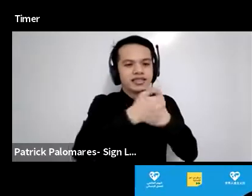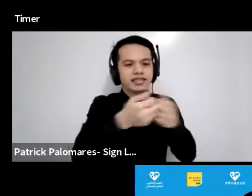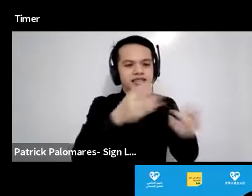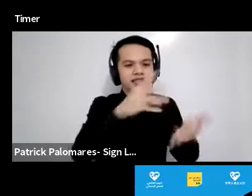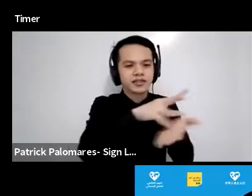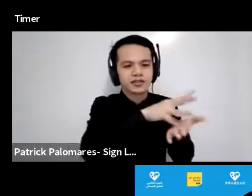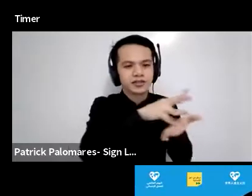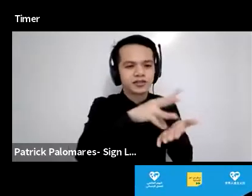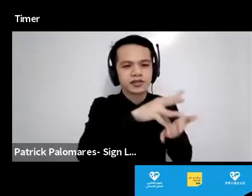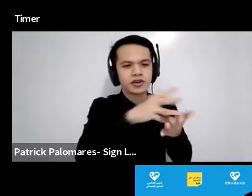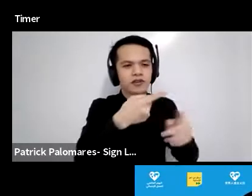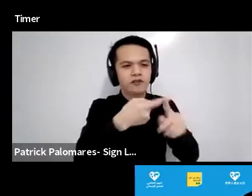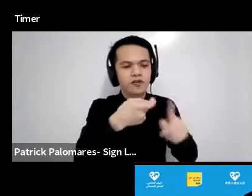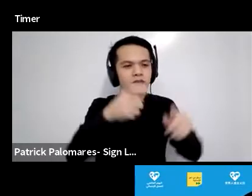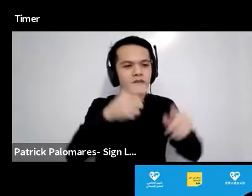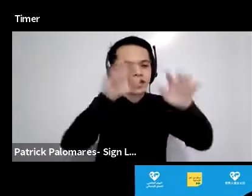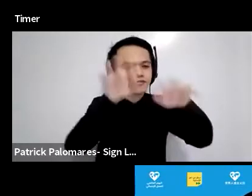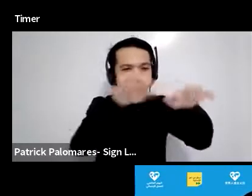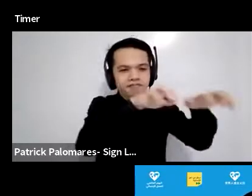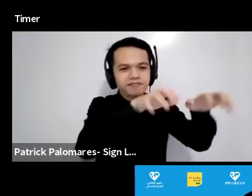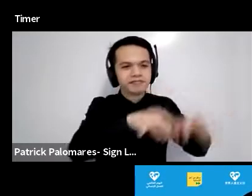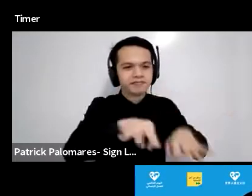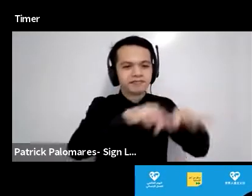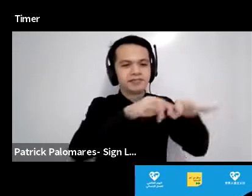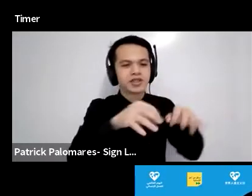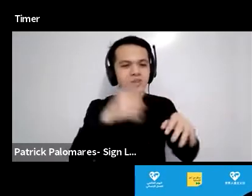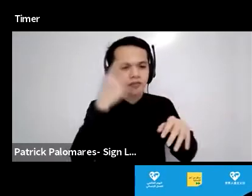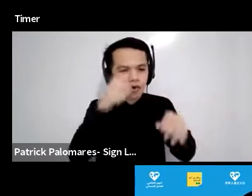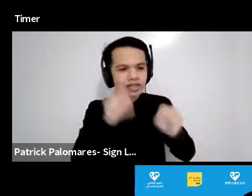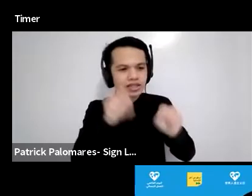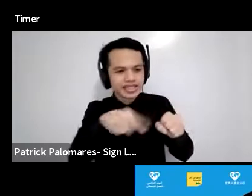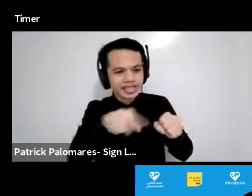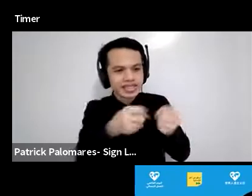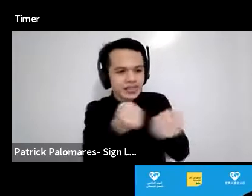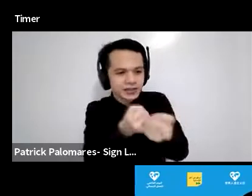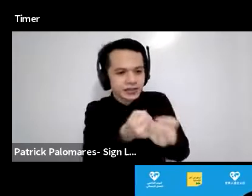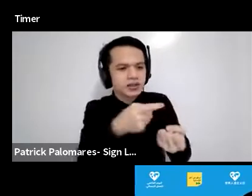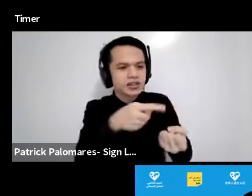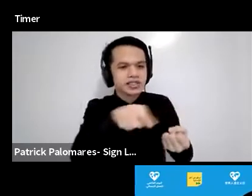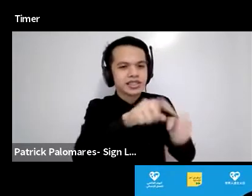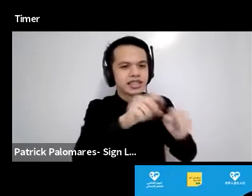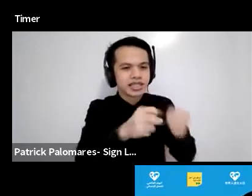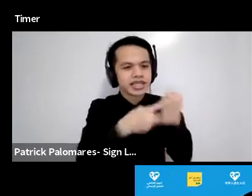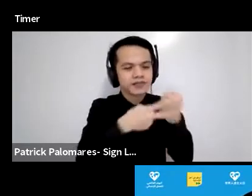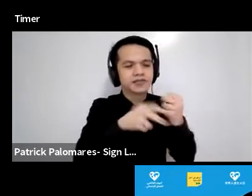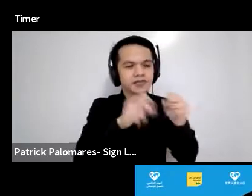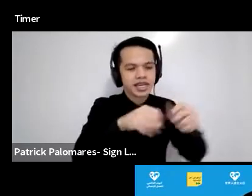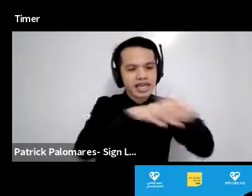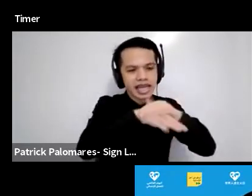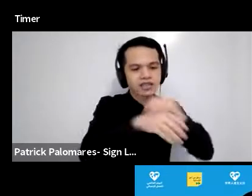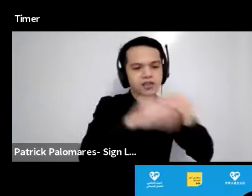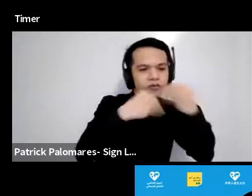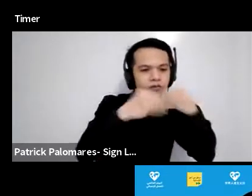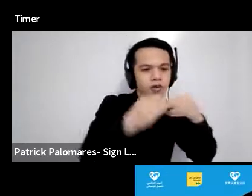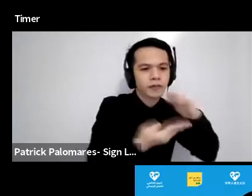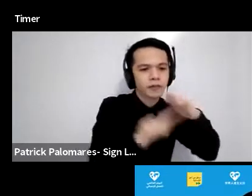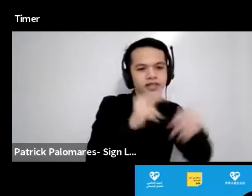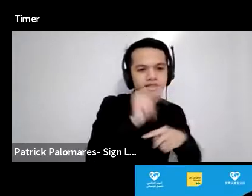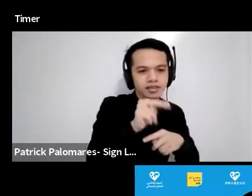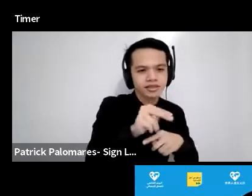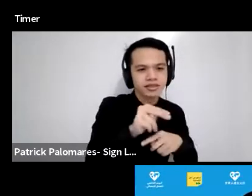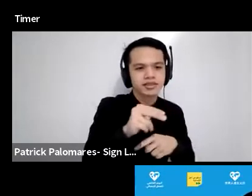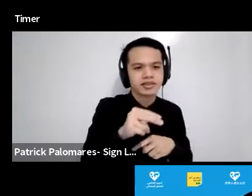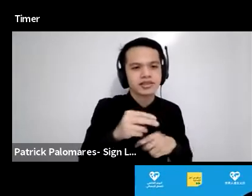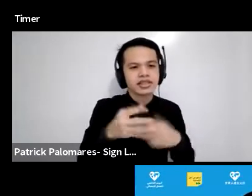strong typhoons and flooding to support their ability to safely access food and basic needs through the